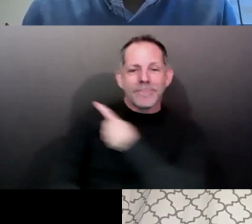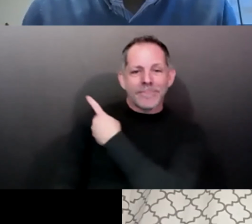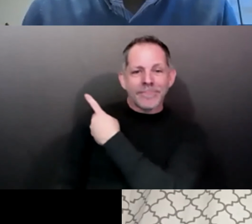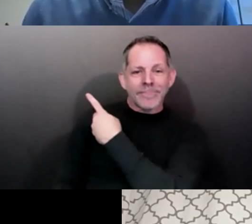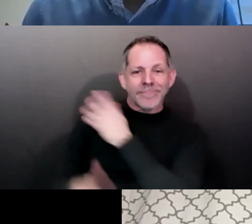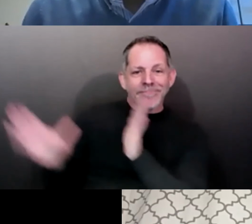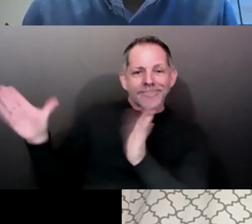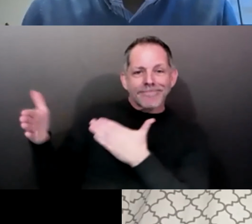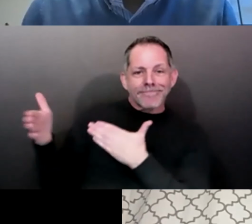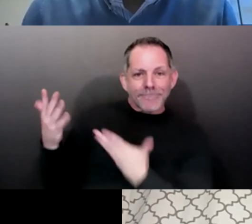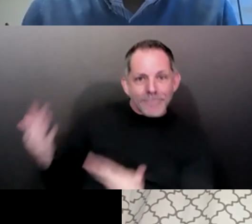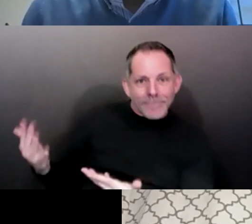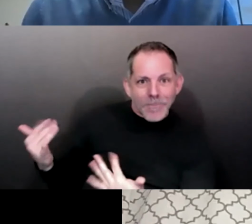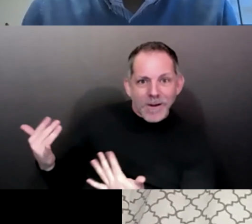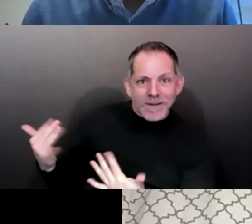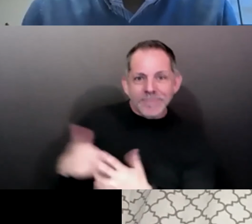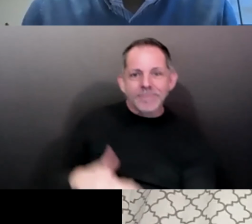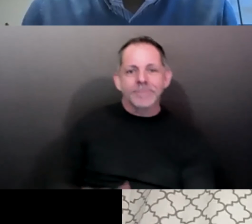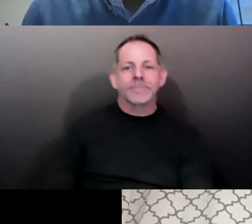Thank you.